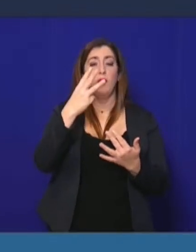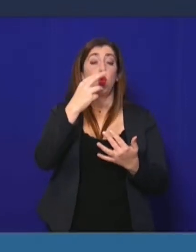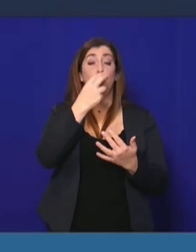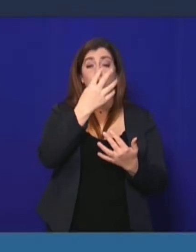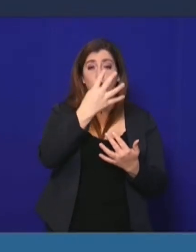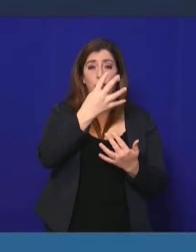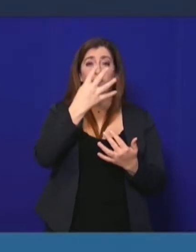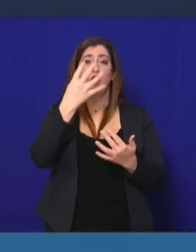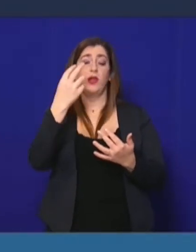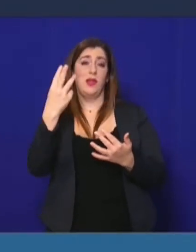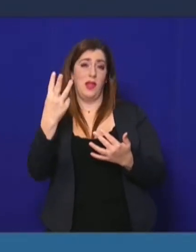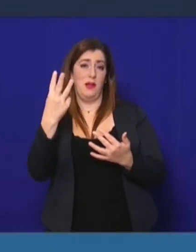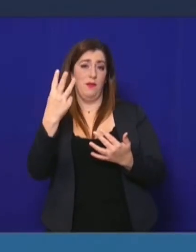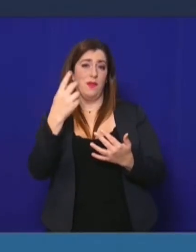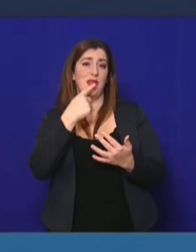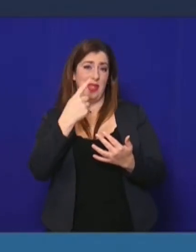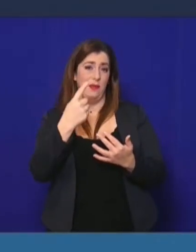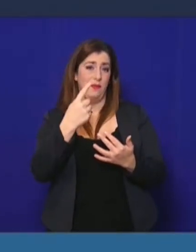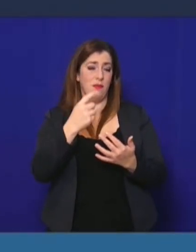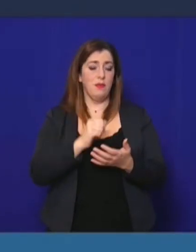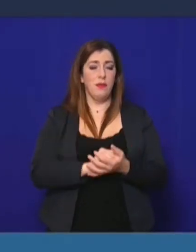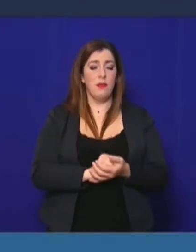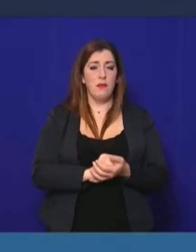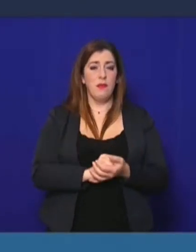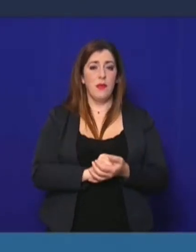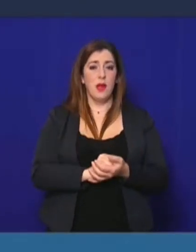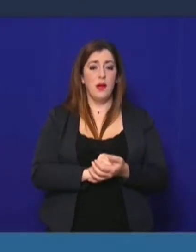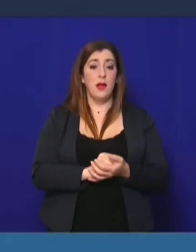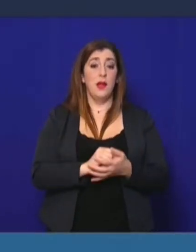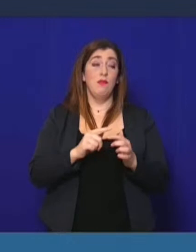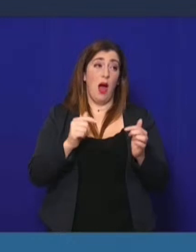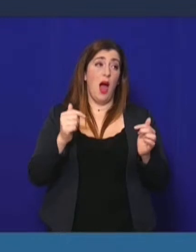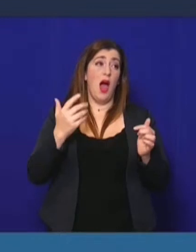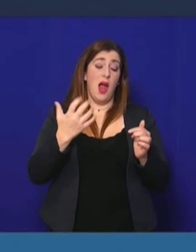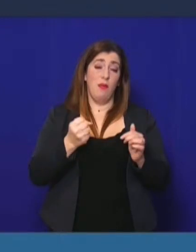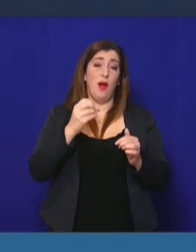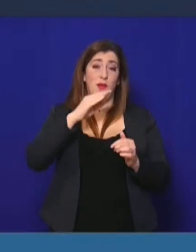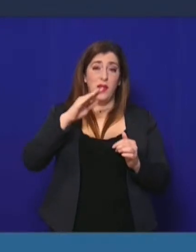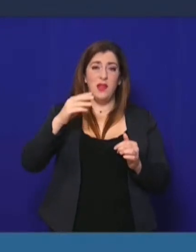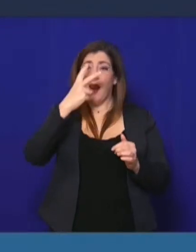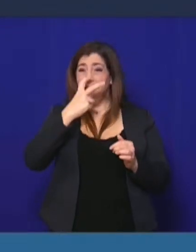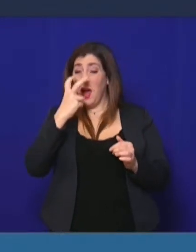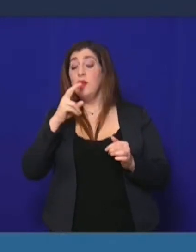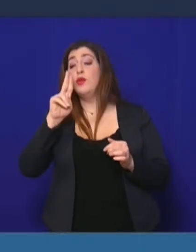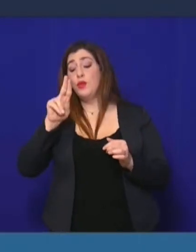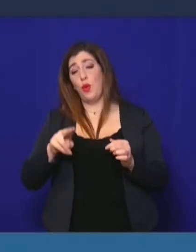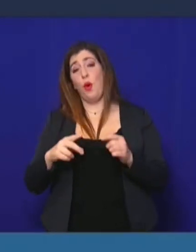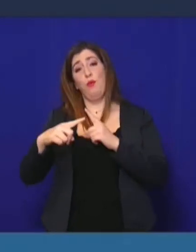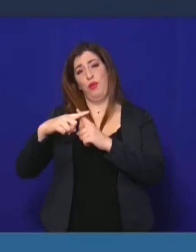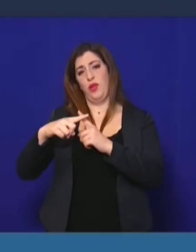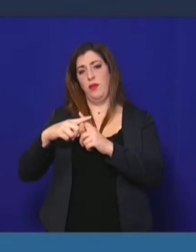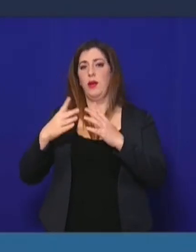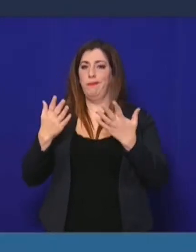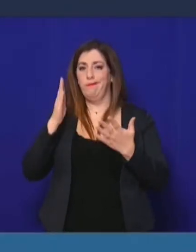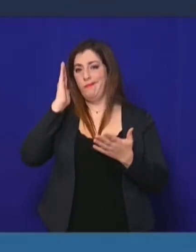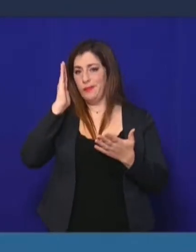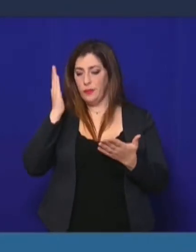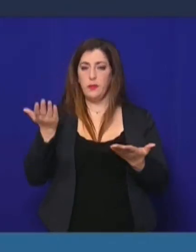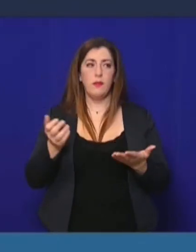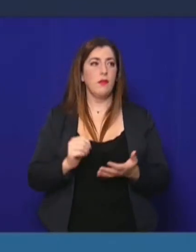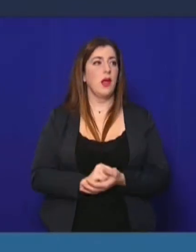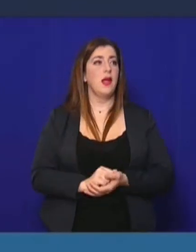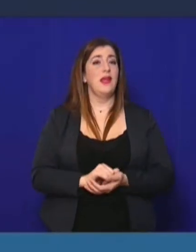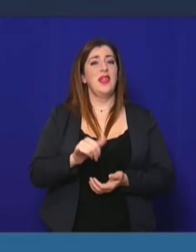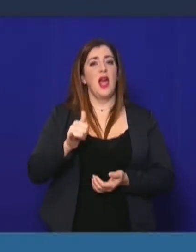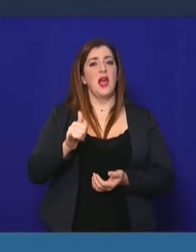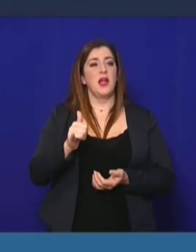din it-tabella taraw ukoll li għandna numru ta' każijiet fl-anzjani bħalma semmejna. U jekk inqablu din il-ġimgħa mal-ġimgħa